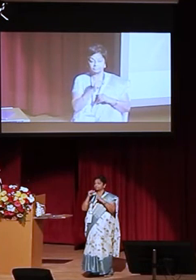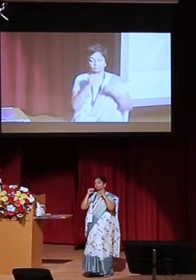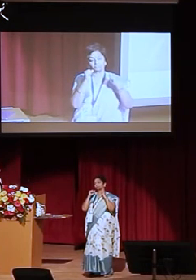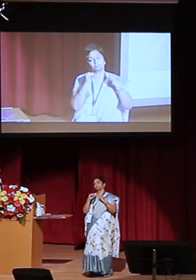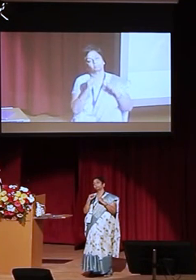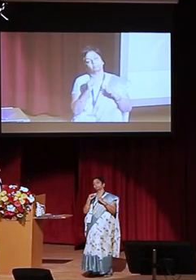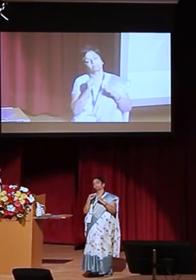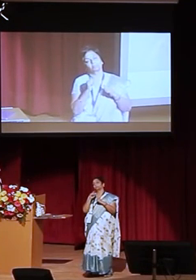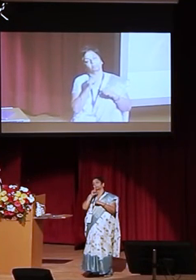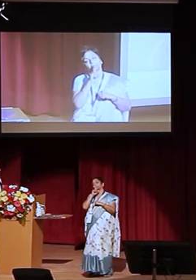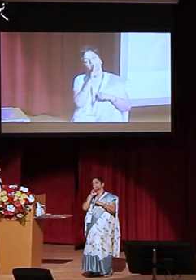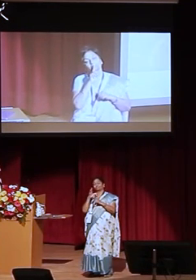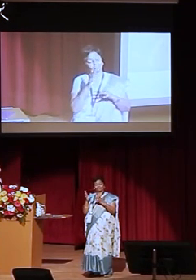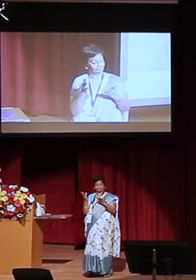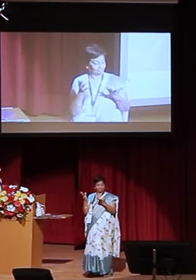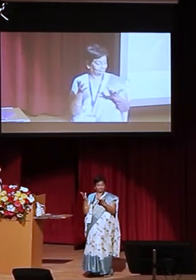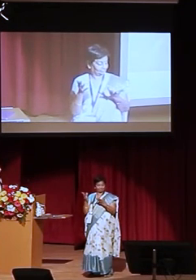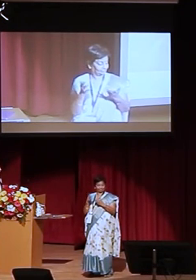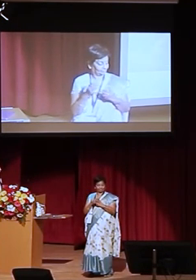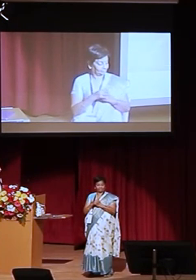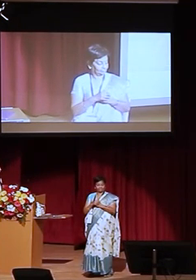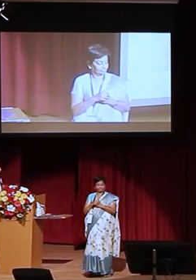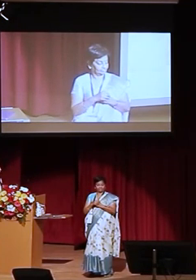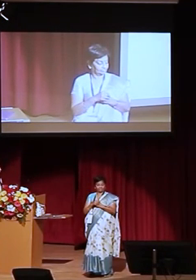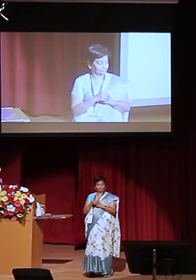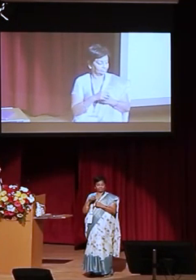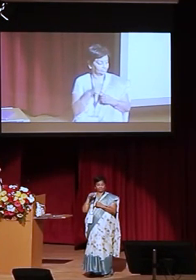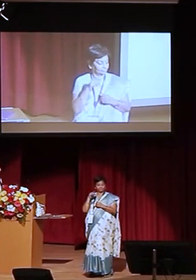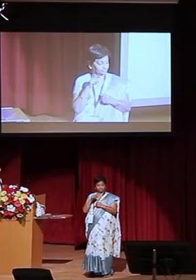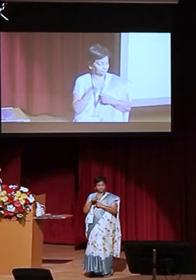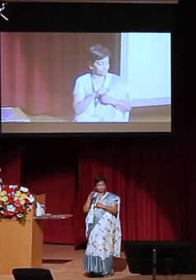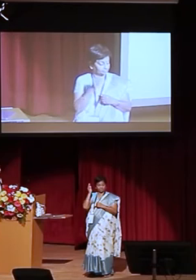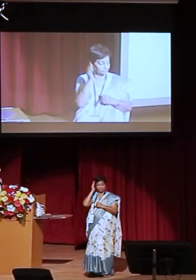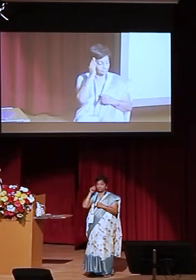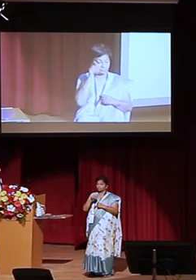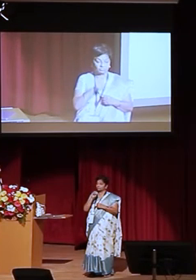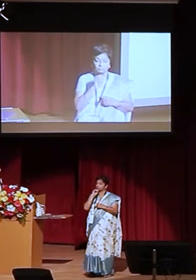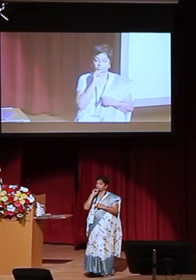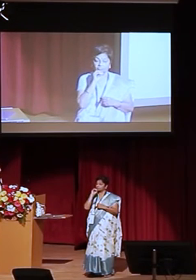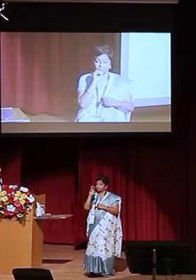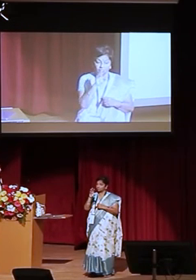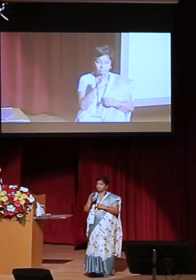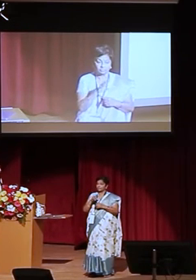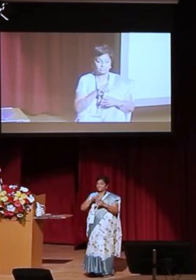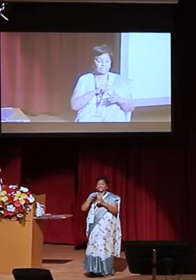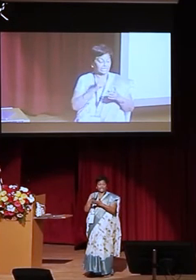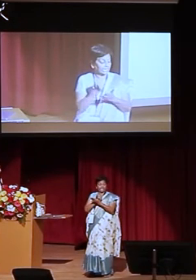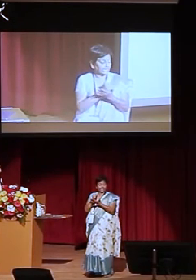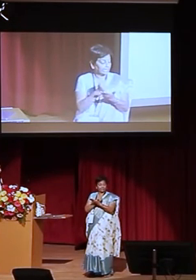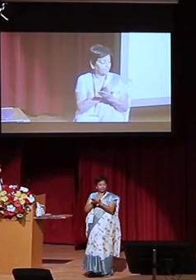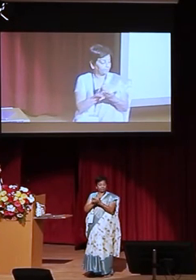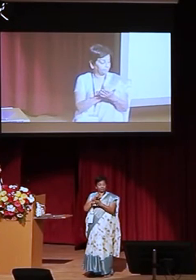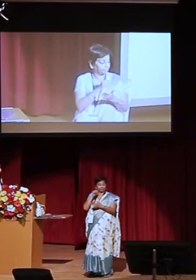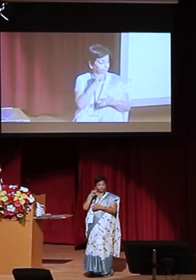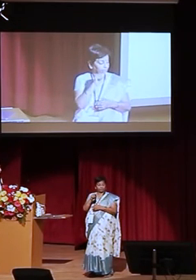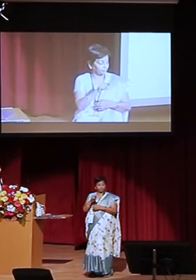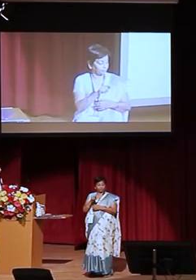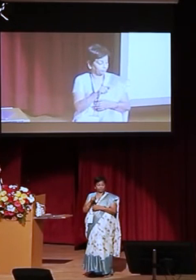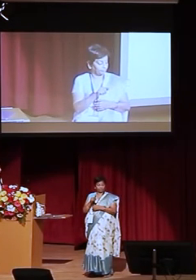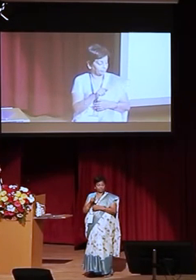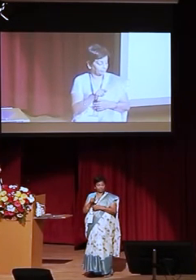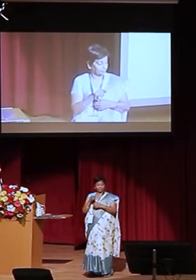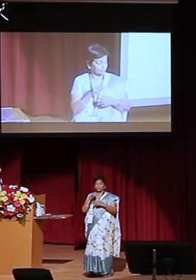sitting or doing something." This can only be solved by training, for example, with the tool